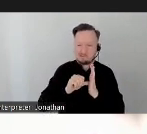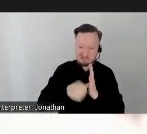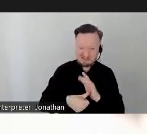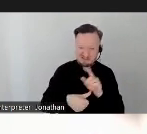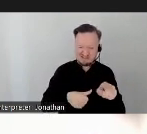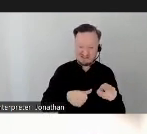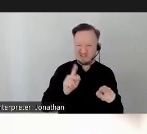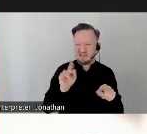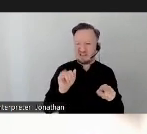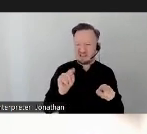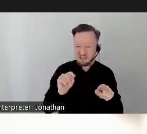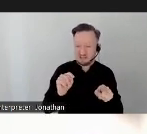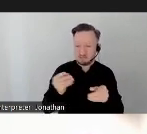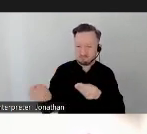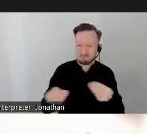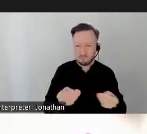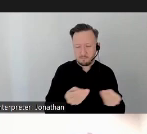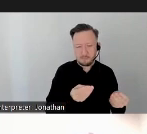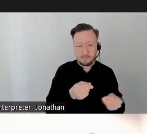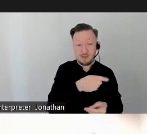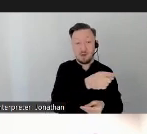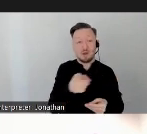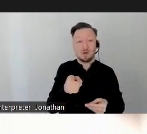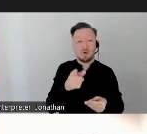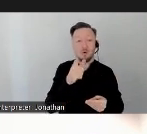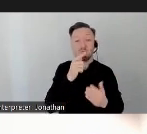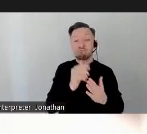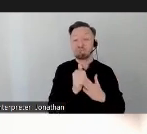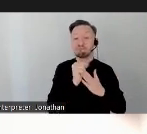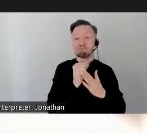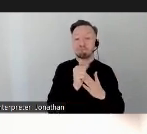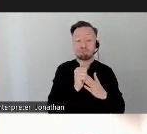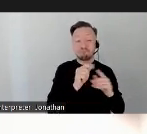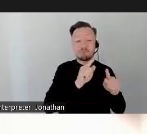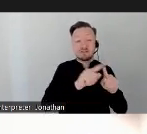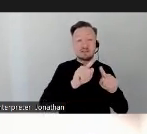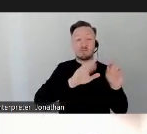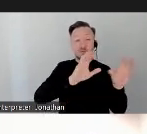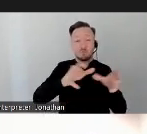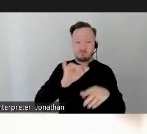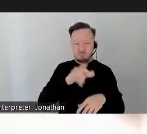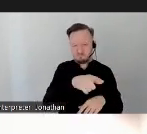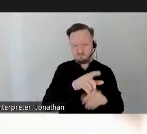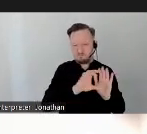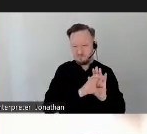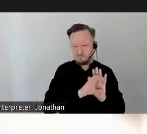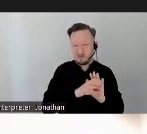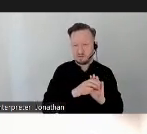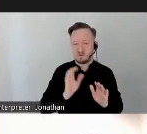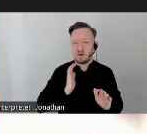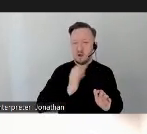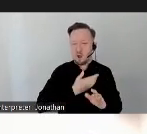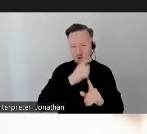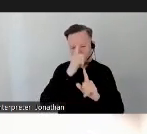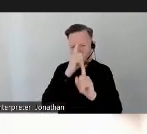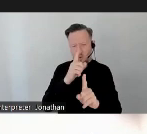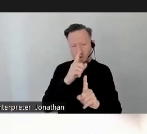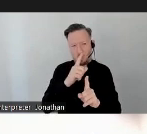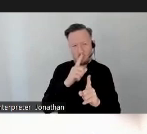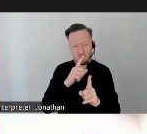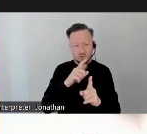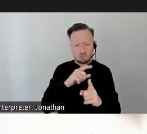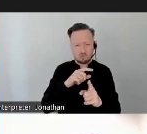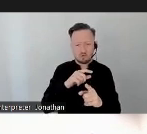initiative. And these are just some of the leaders of groups. And our approach is to really engage individuals